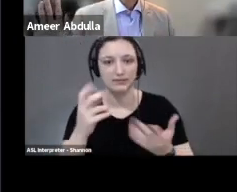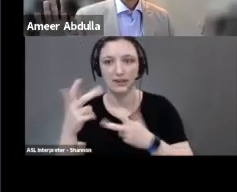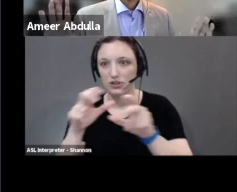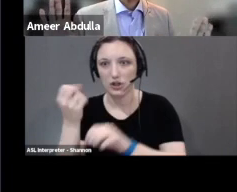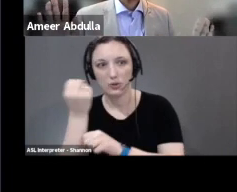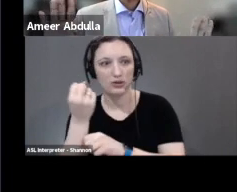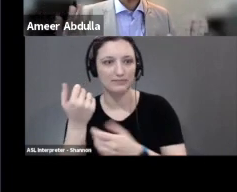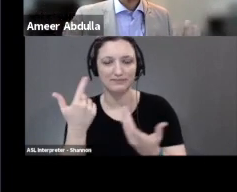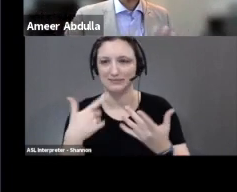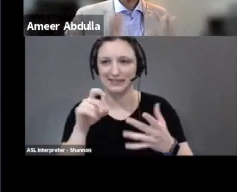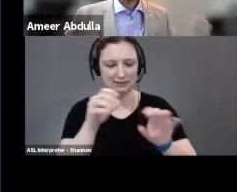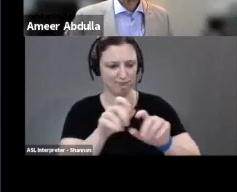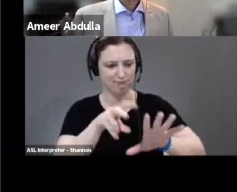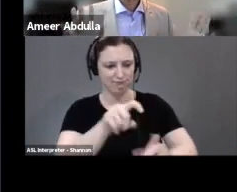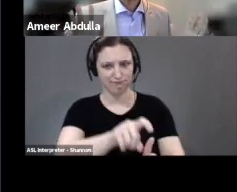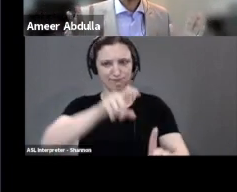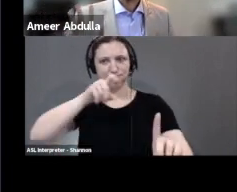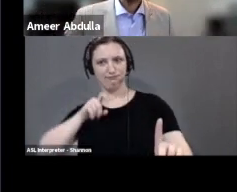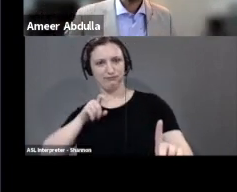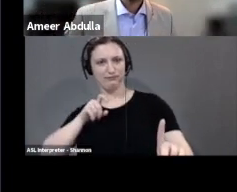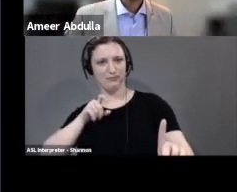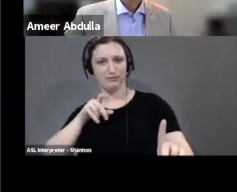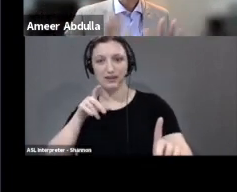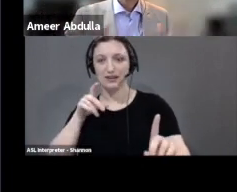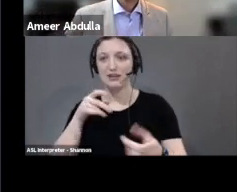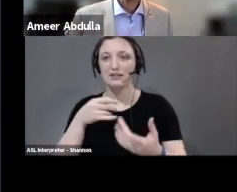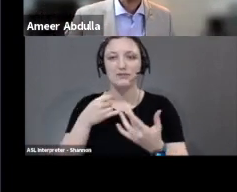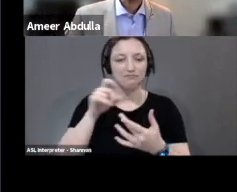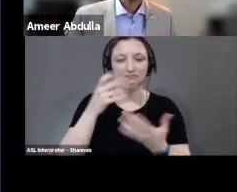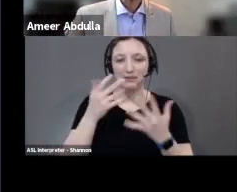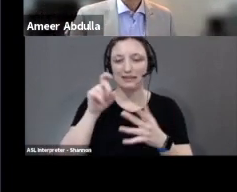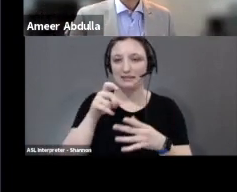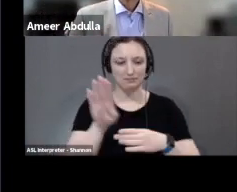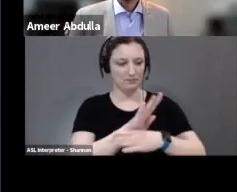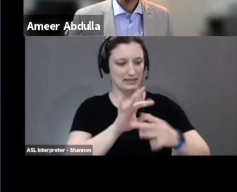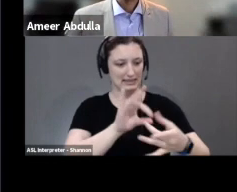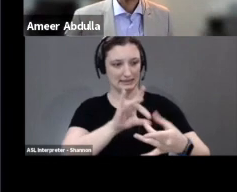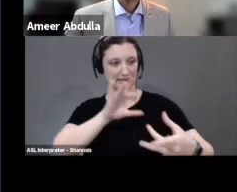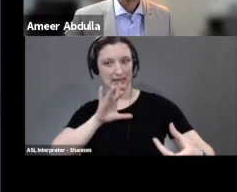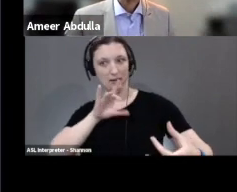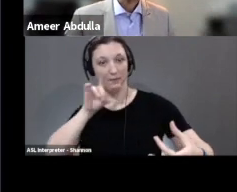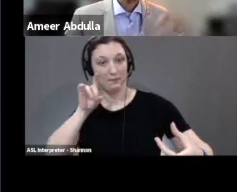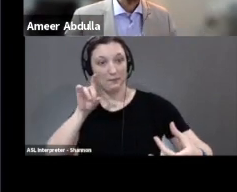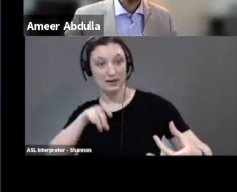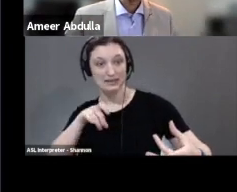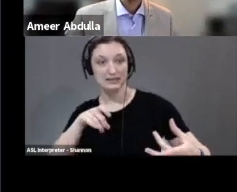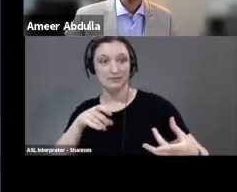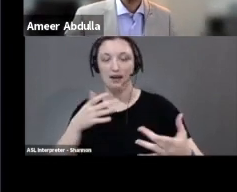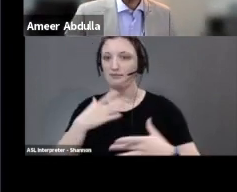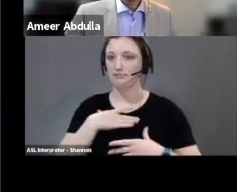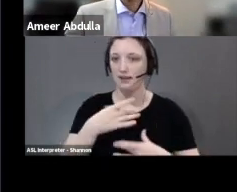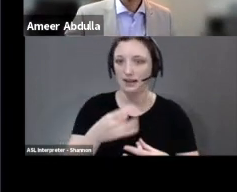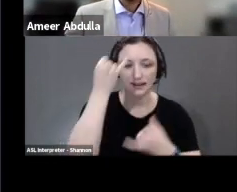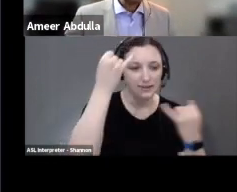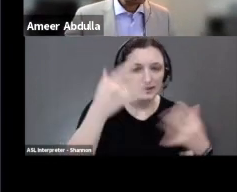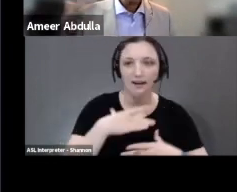away from this business entirely because I like the idea part, I like the technology part, I don't like the business running part. And so you might,